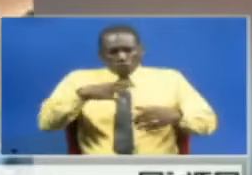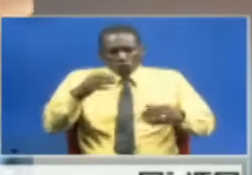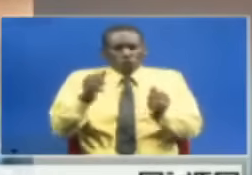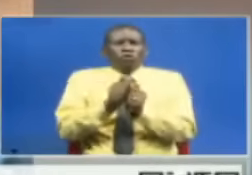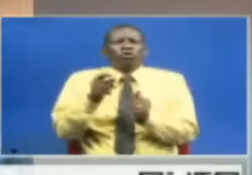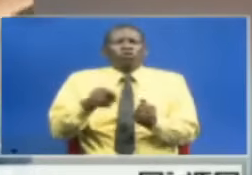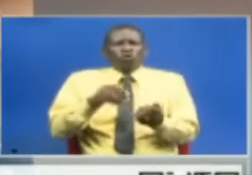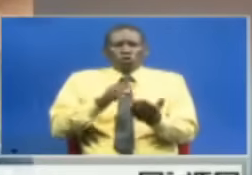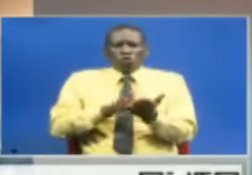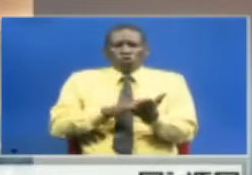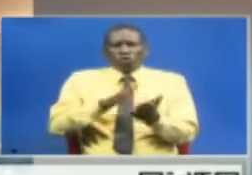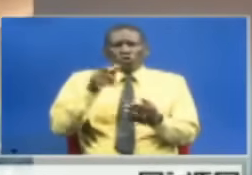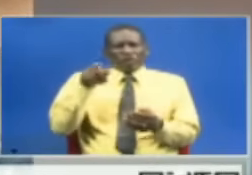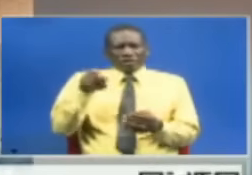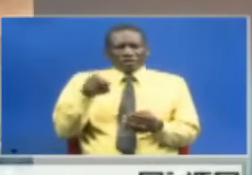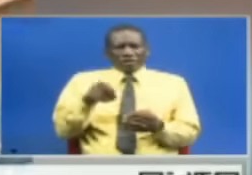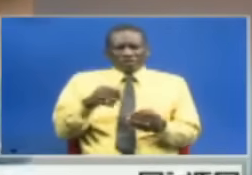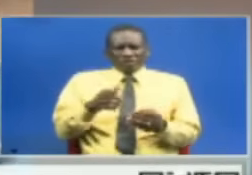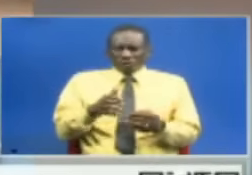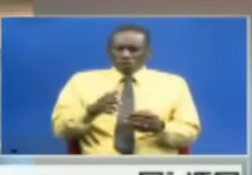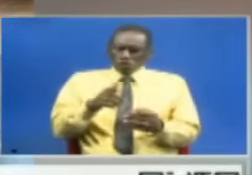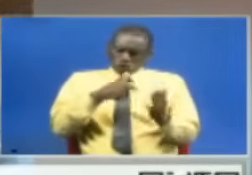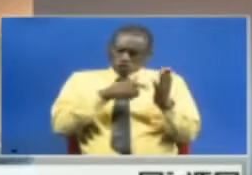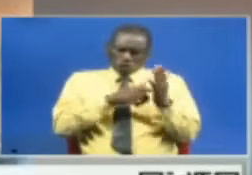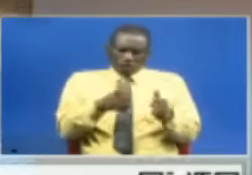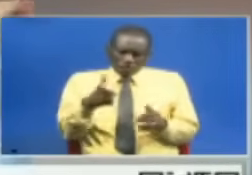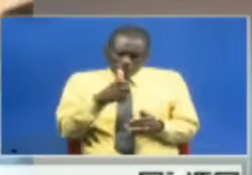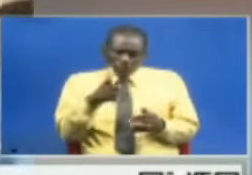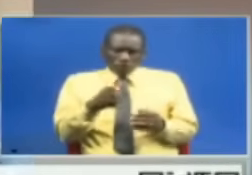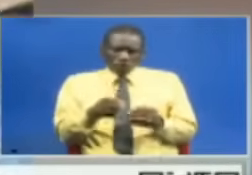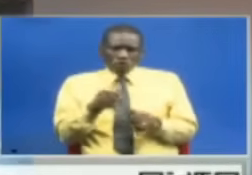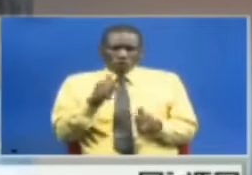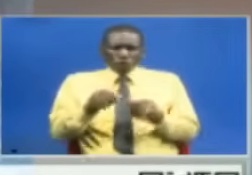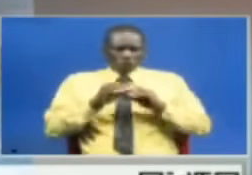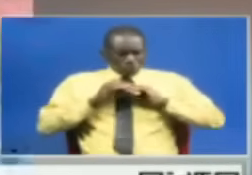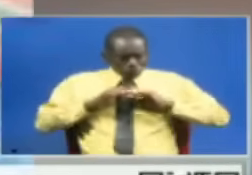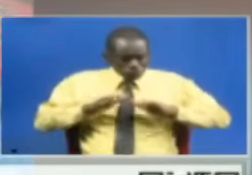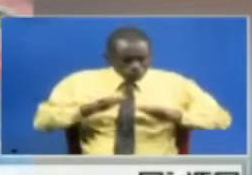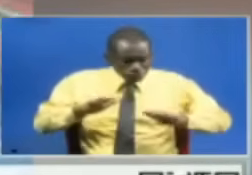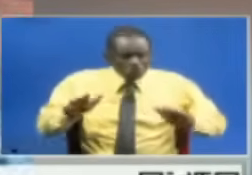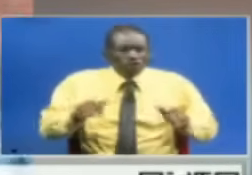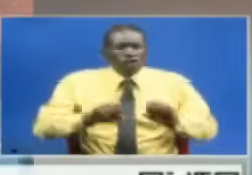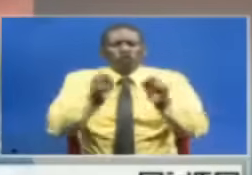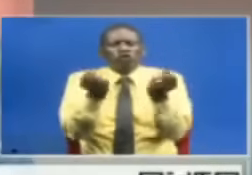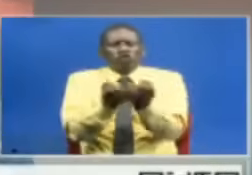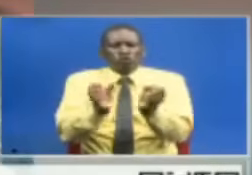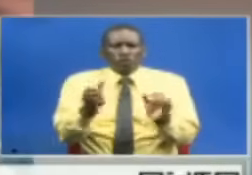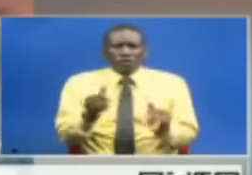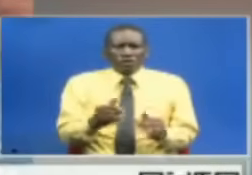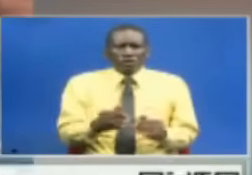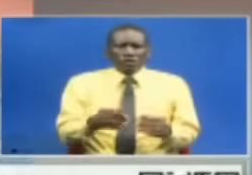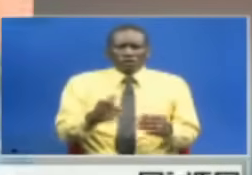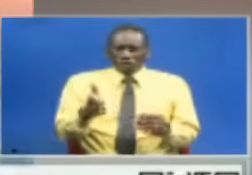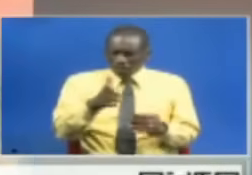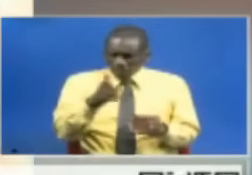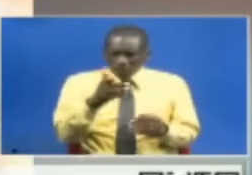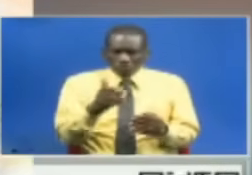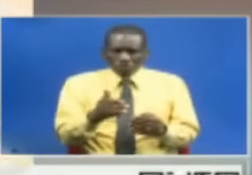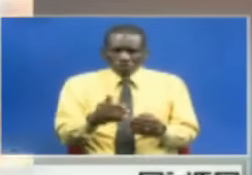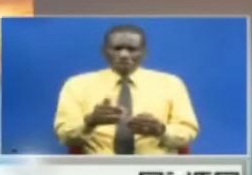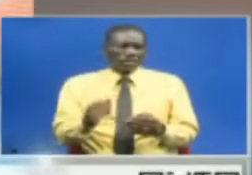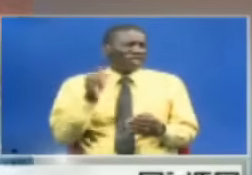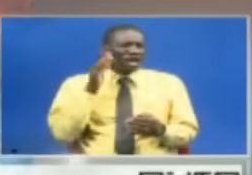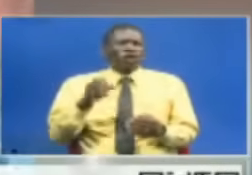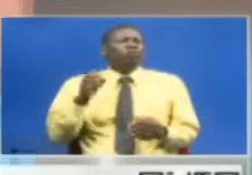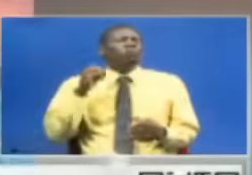Gloria Ntanzola recorded it all on video and it has since gone viral on social media. In the video, she is heard